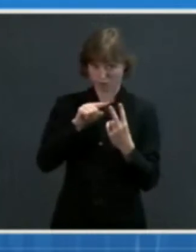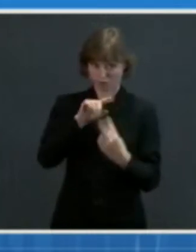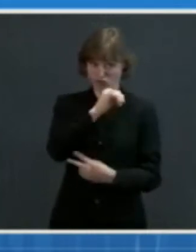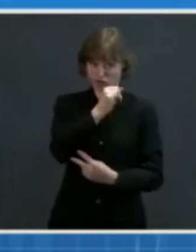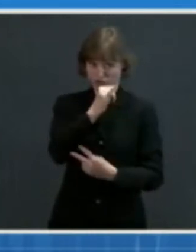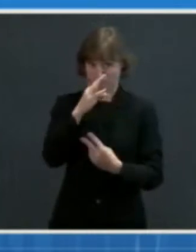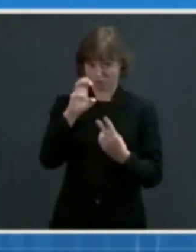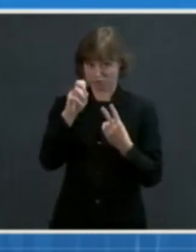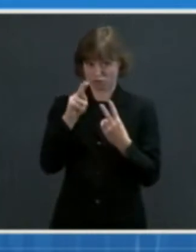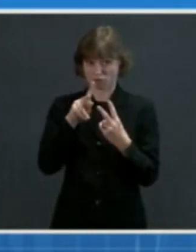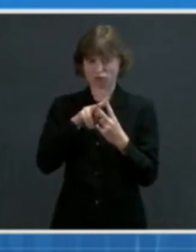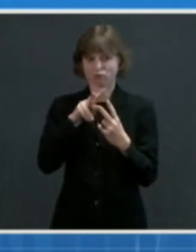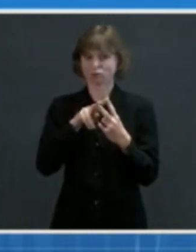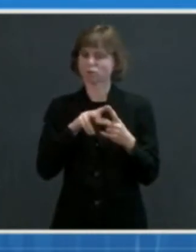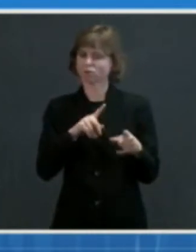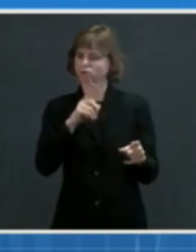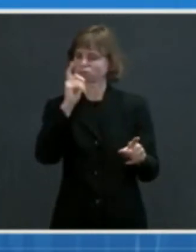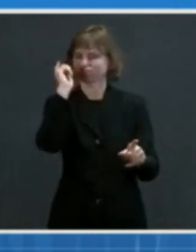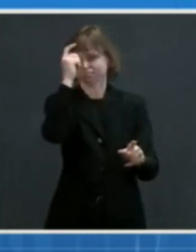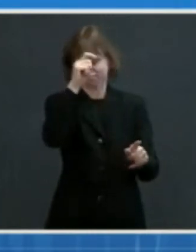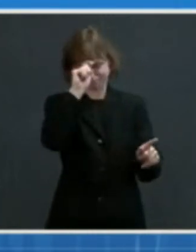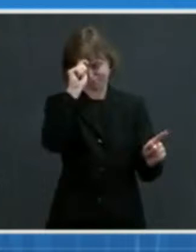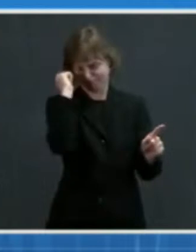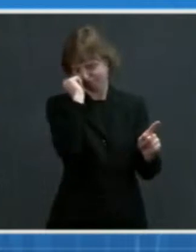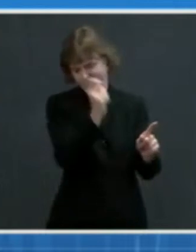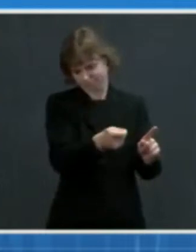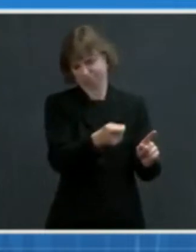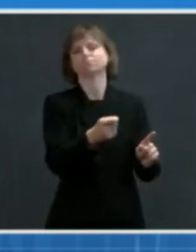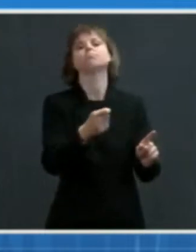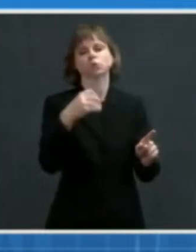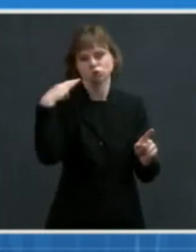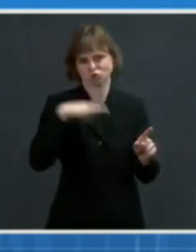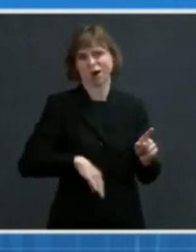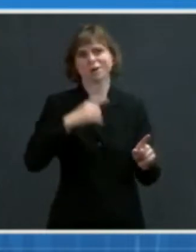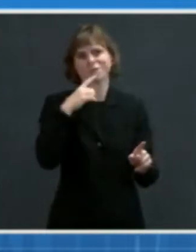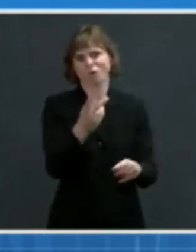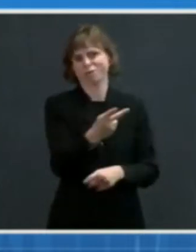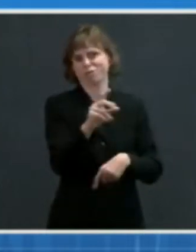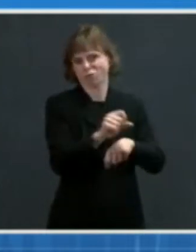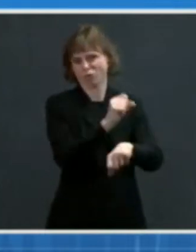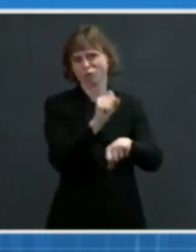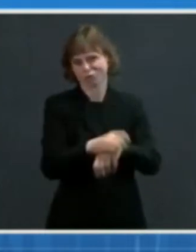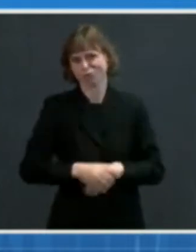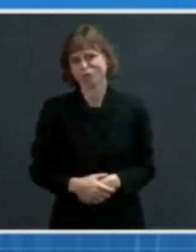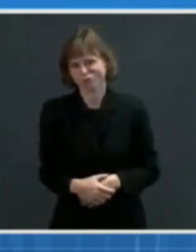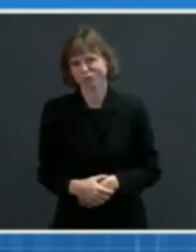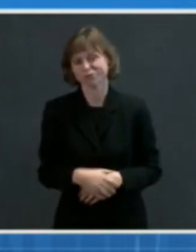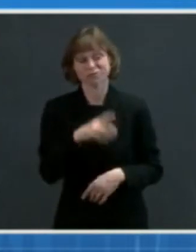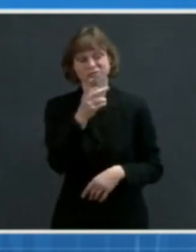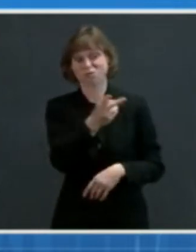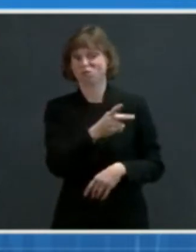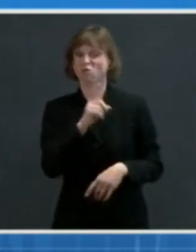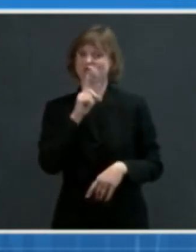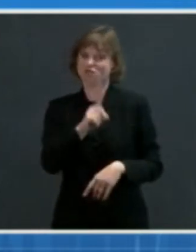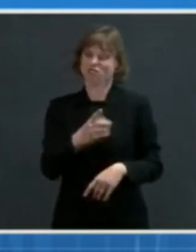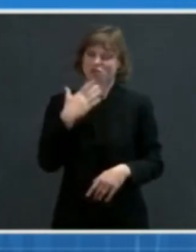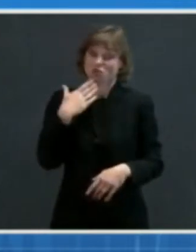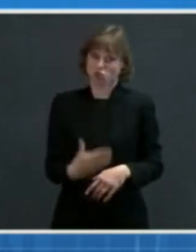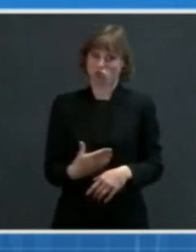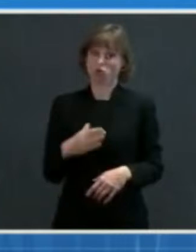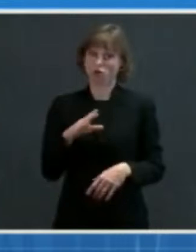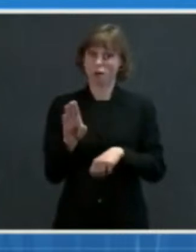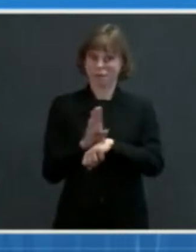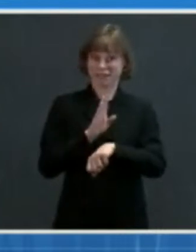Merck, deserve credit for this approach. They have stepped up as good corporate citizens with